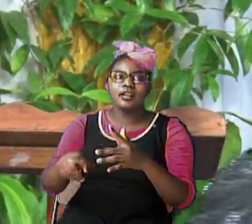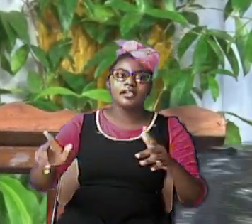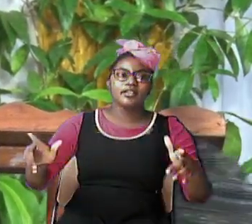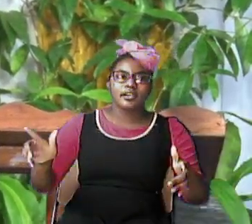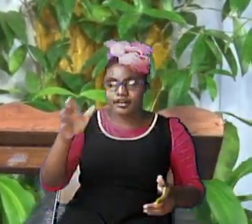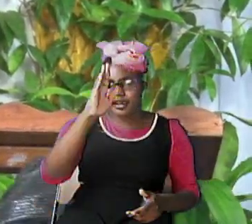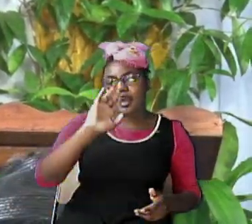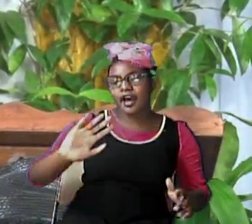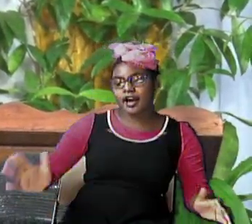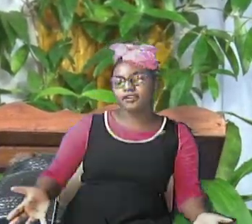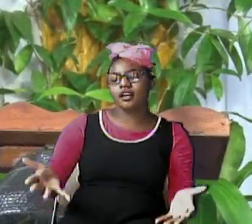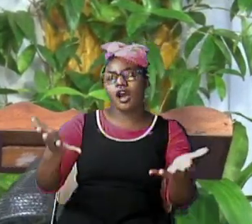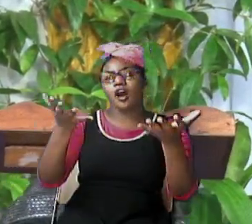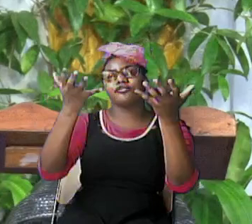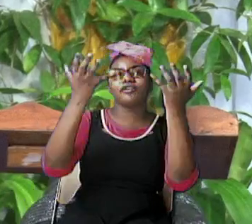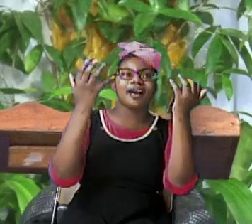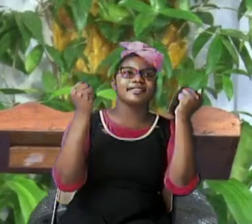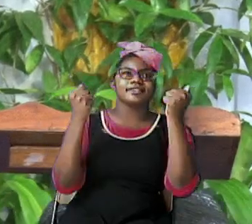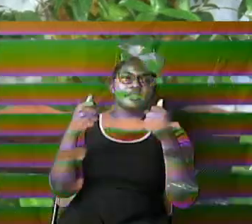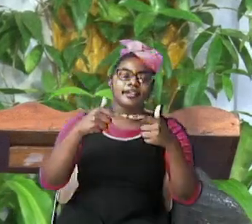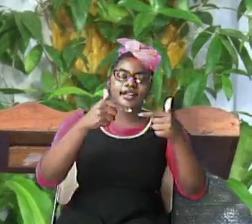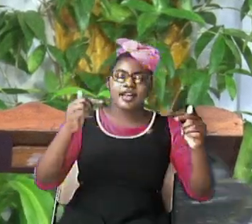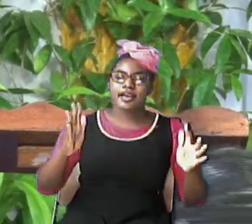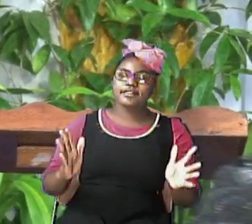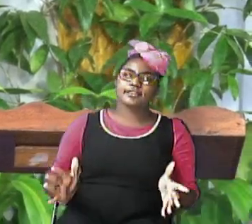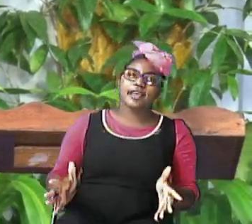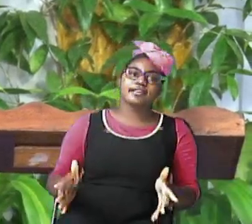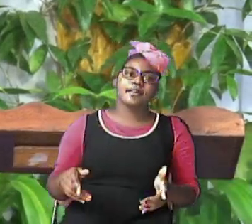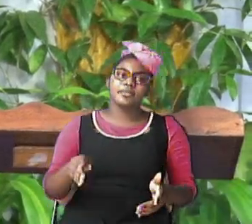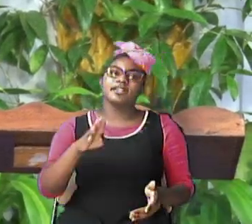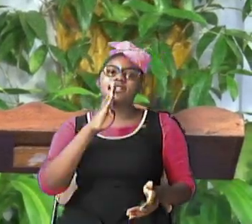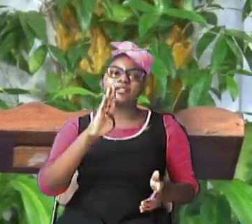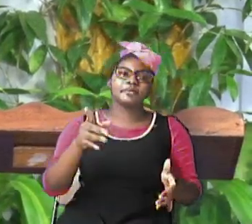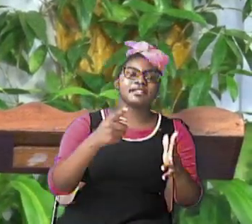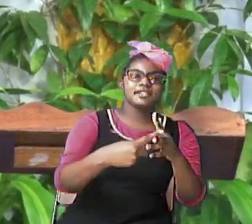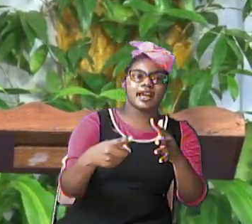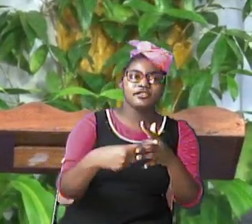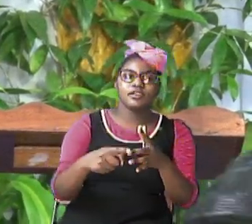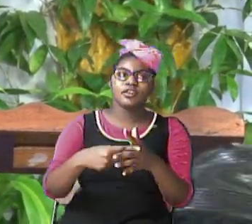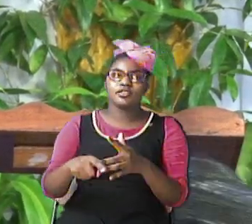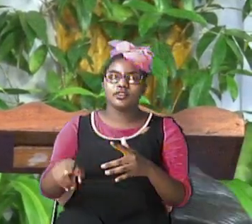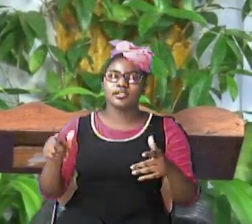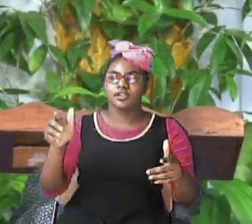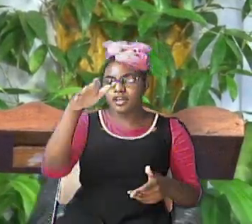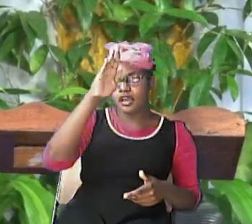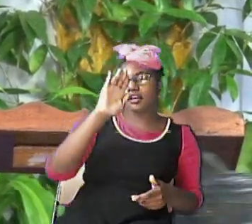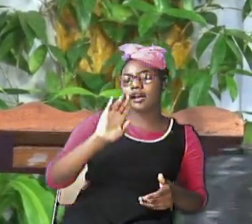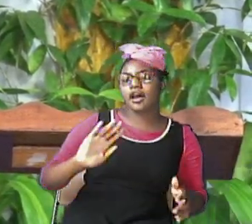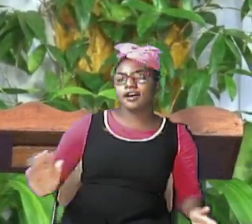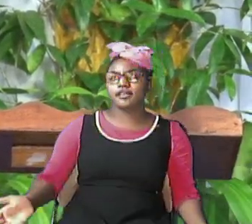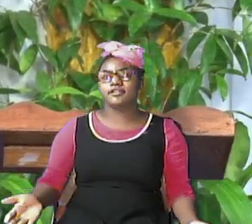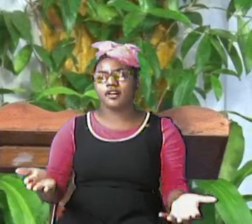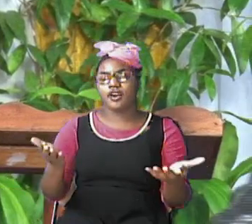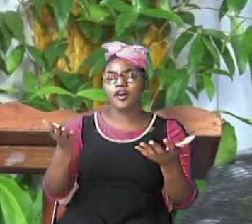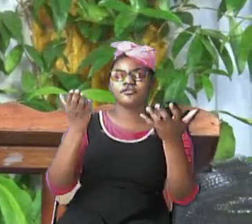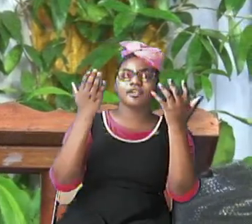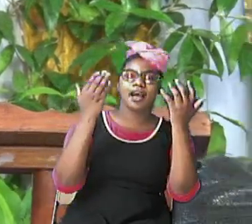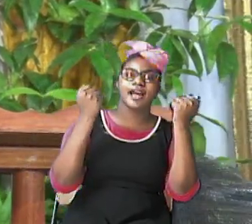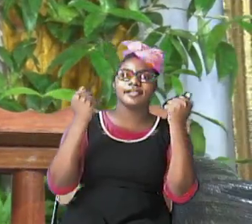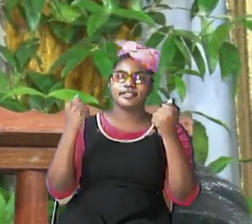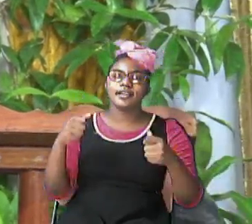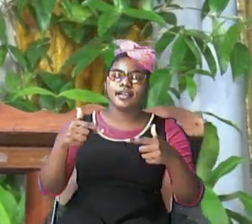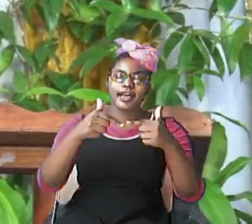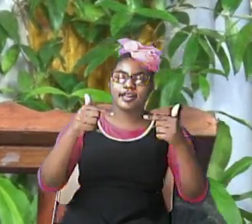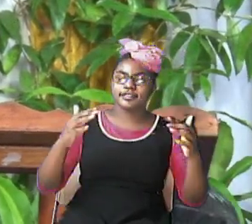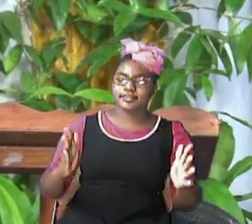scattered. Let God arise. And his enemies be scattered. Let God